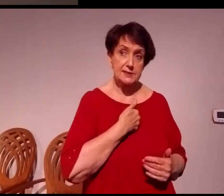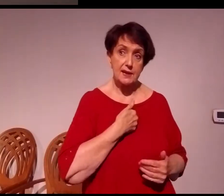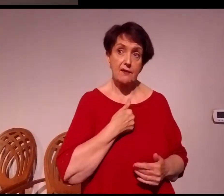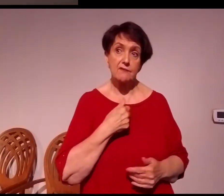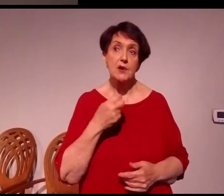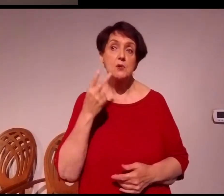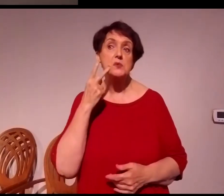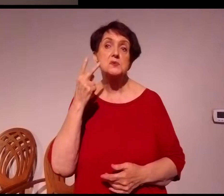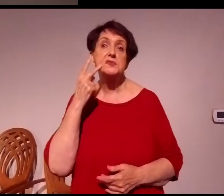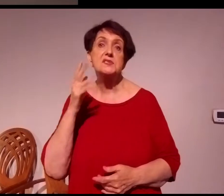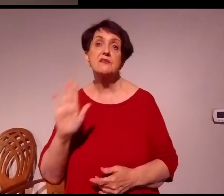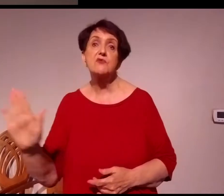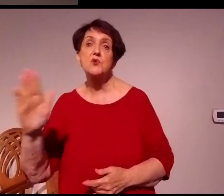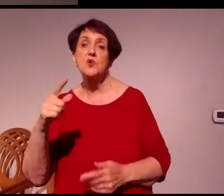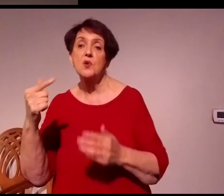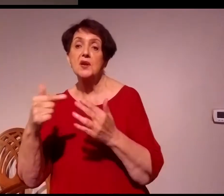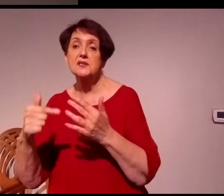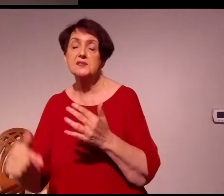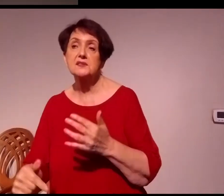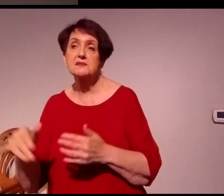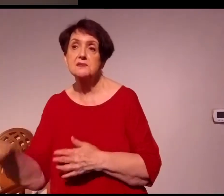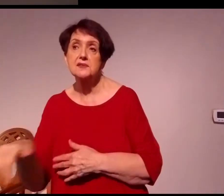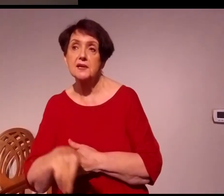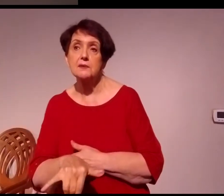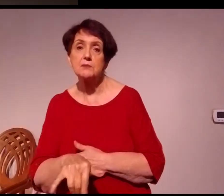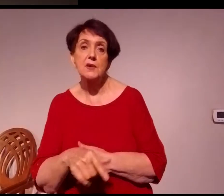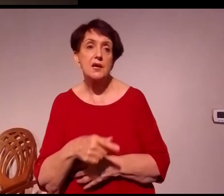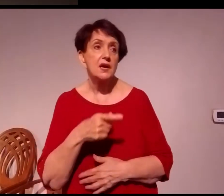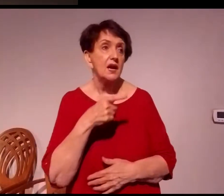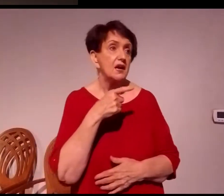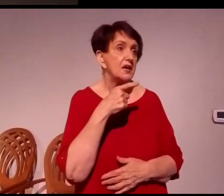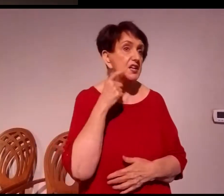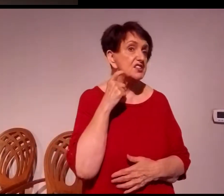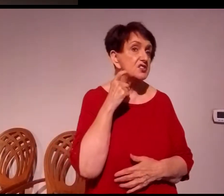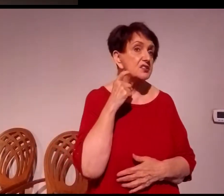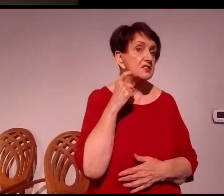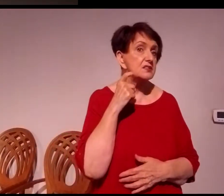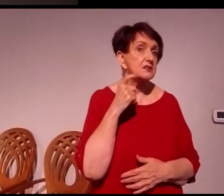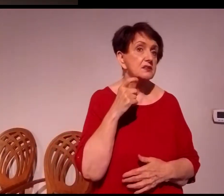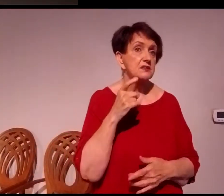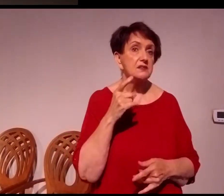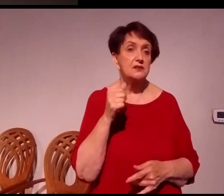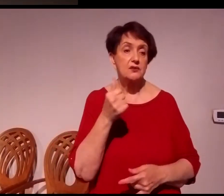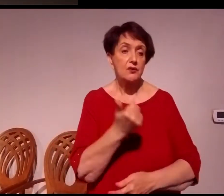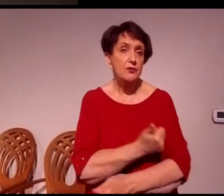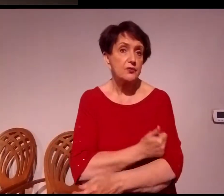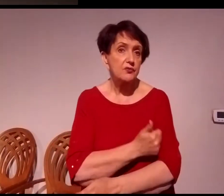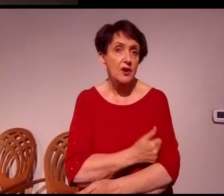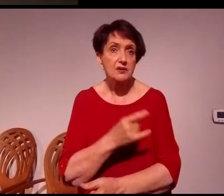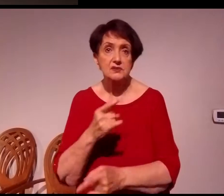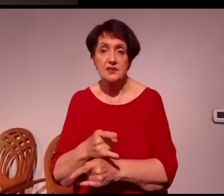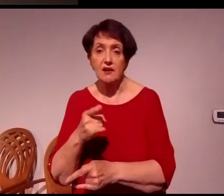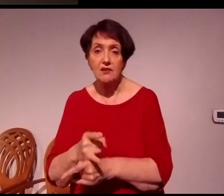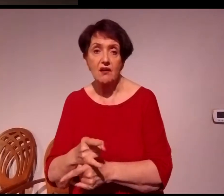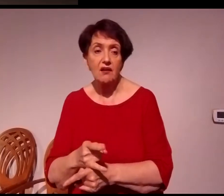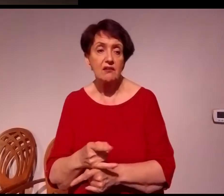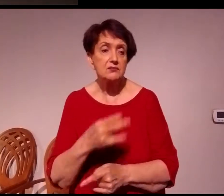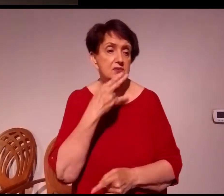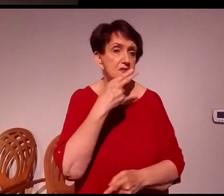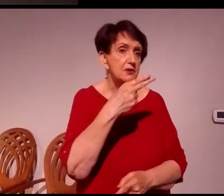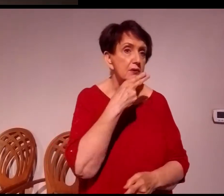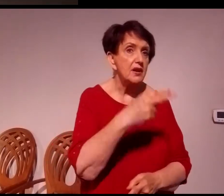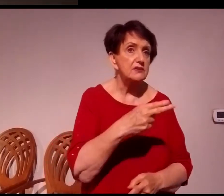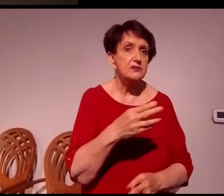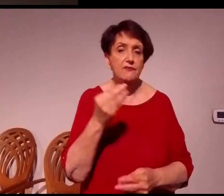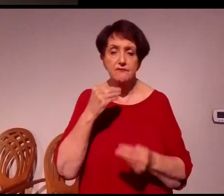of. Well, anything we're addicted to. Drugs and alcohol come to mind, cigarettes, but also food,